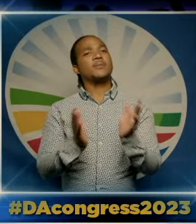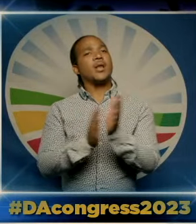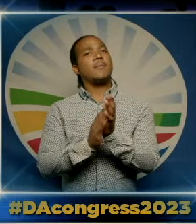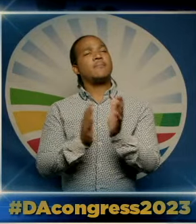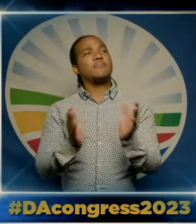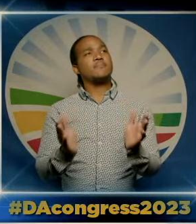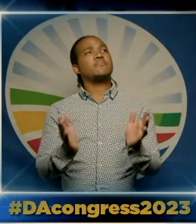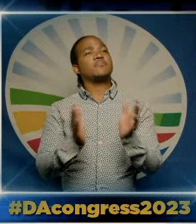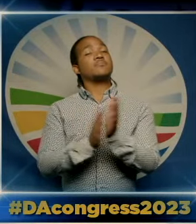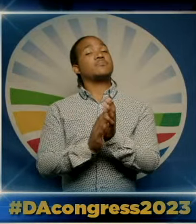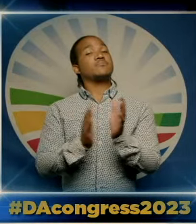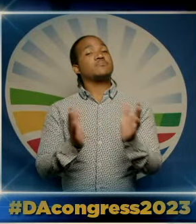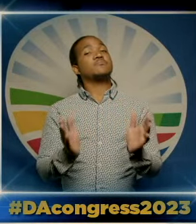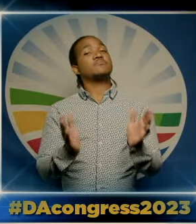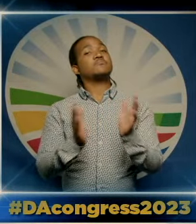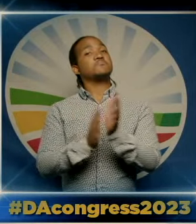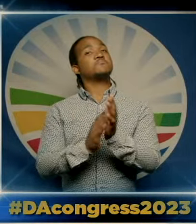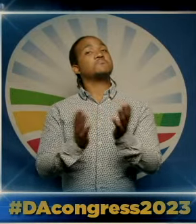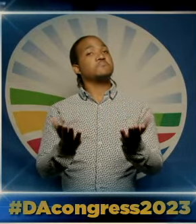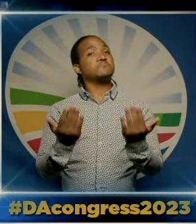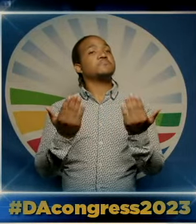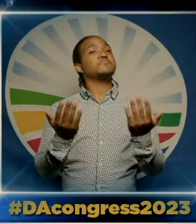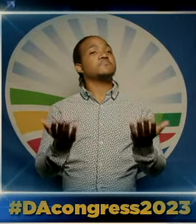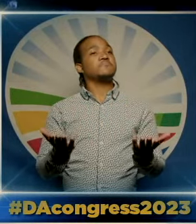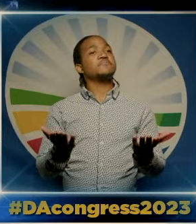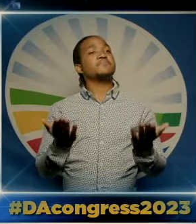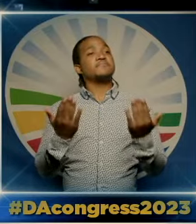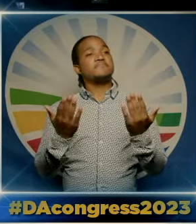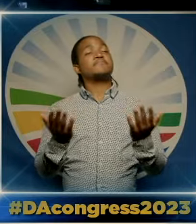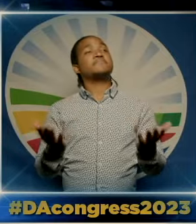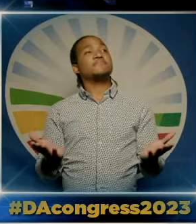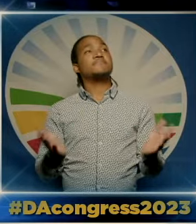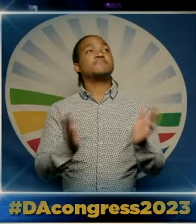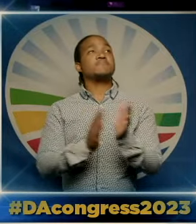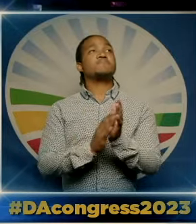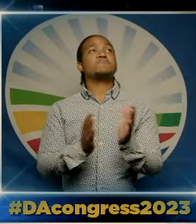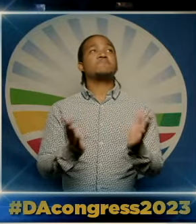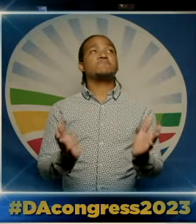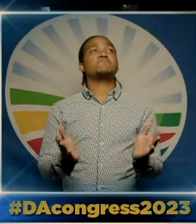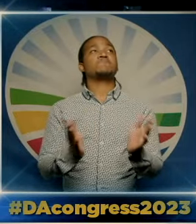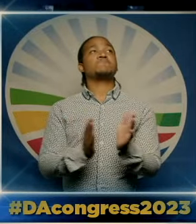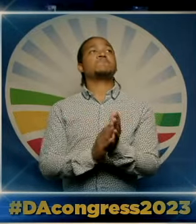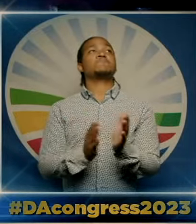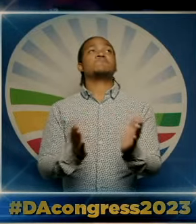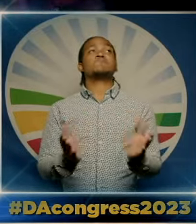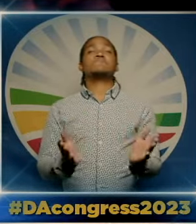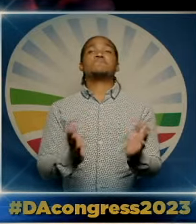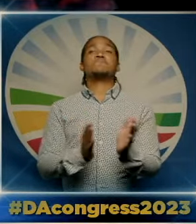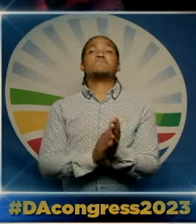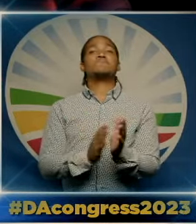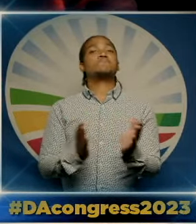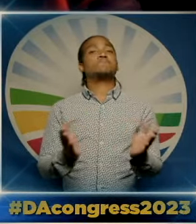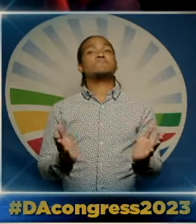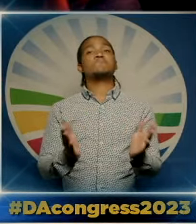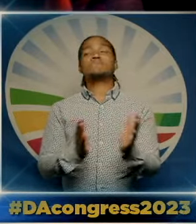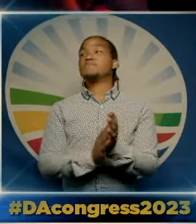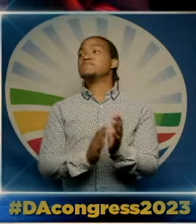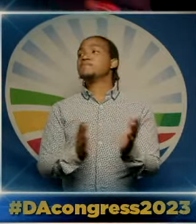my reason the same. And now I believe it. You want a piece of